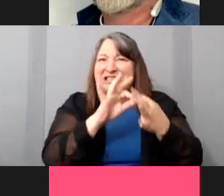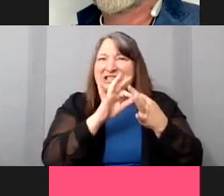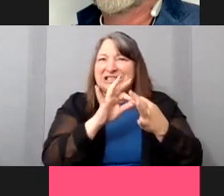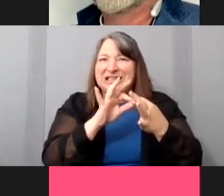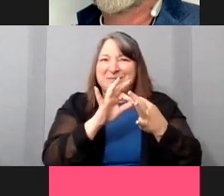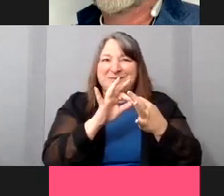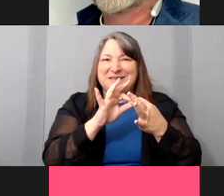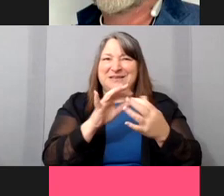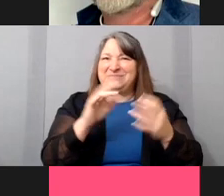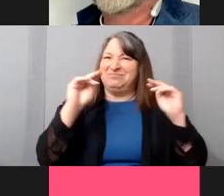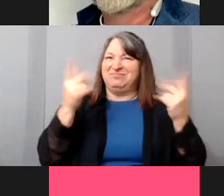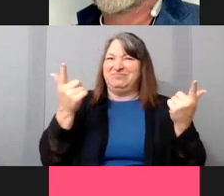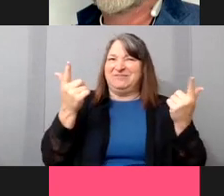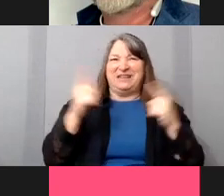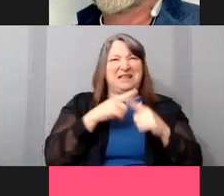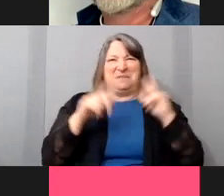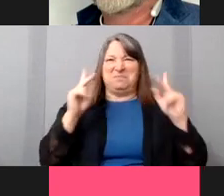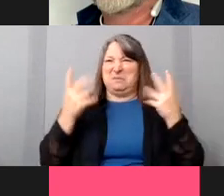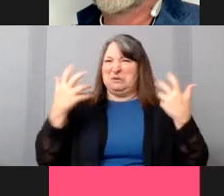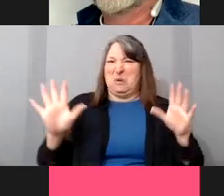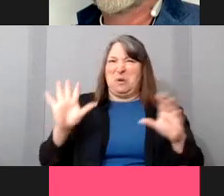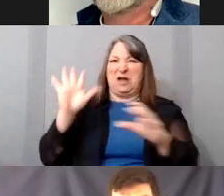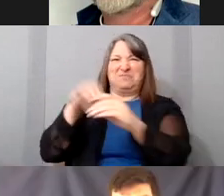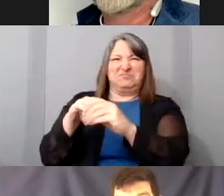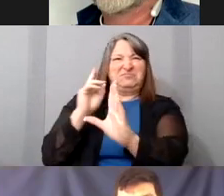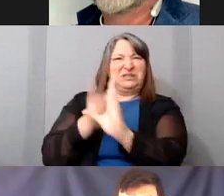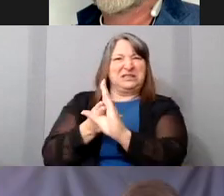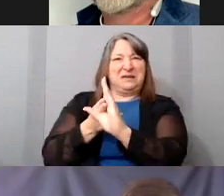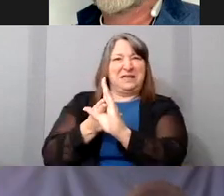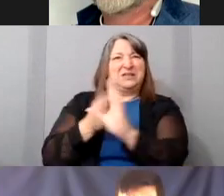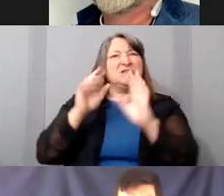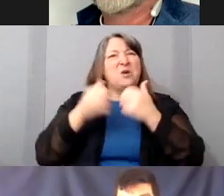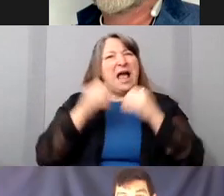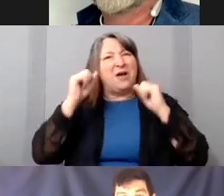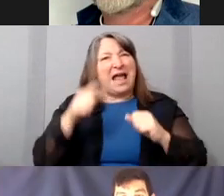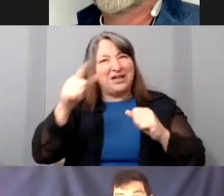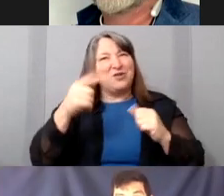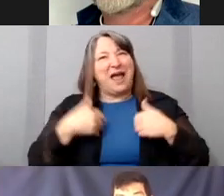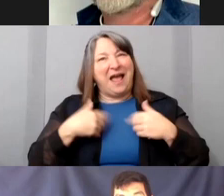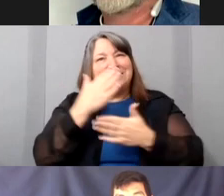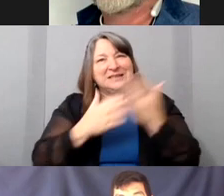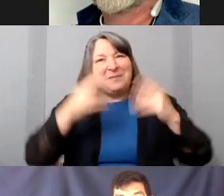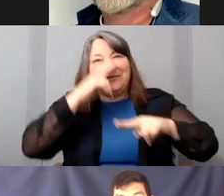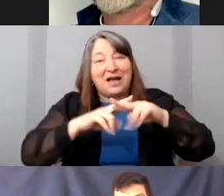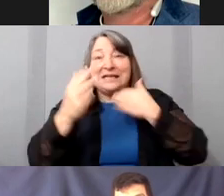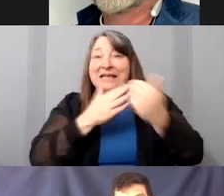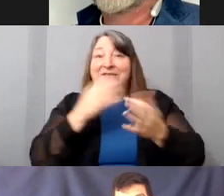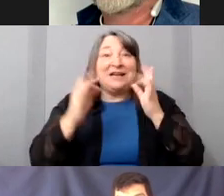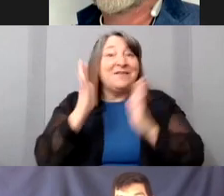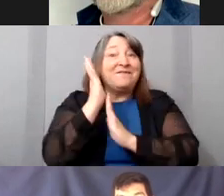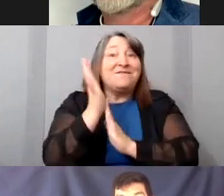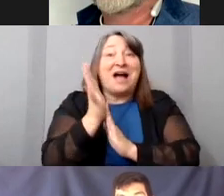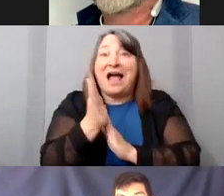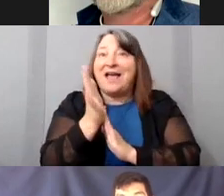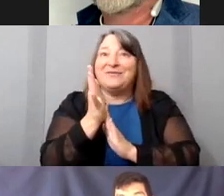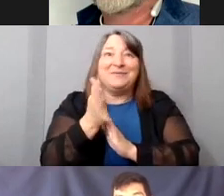going to want to participate in it, right? So how can you weave in some fun, even if it's just a 5-minute icebreaker at the beginning of